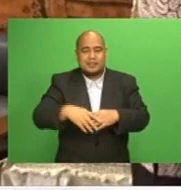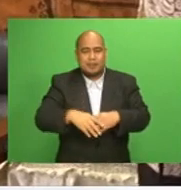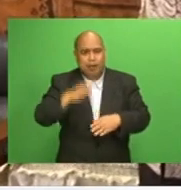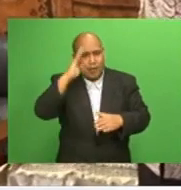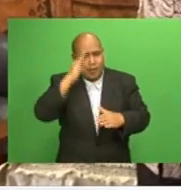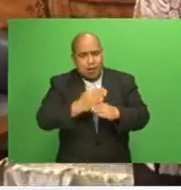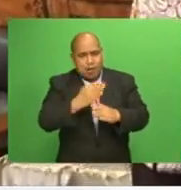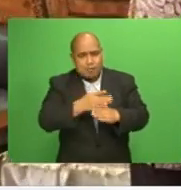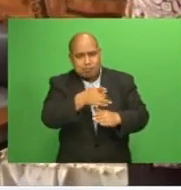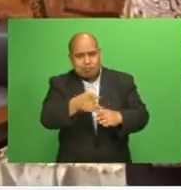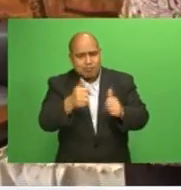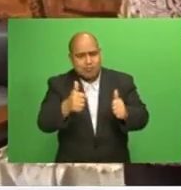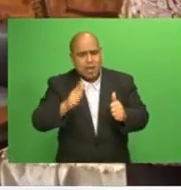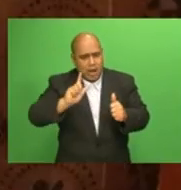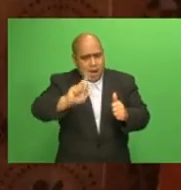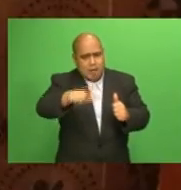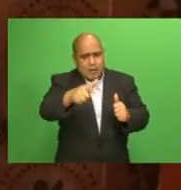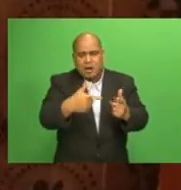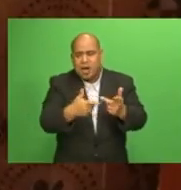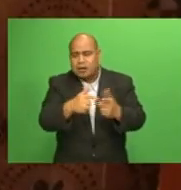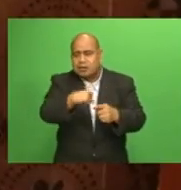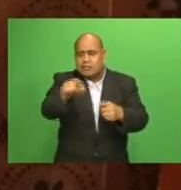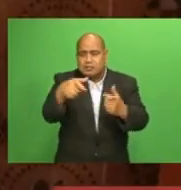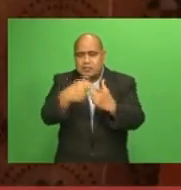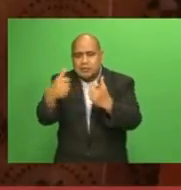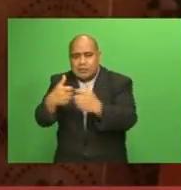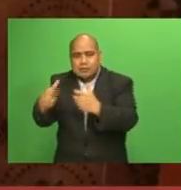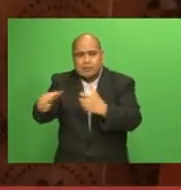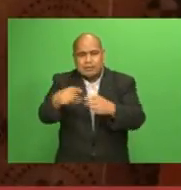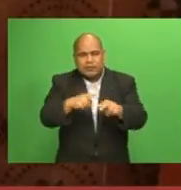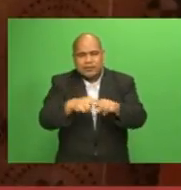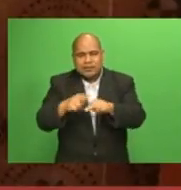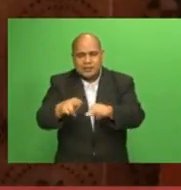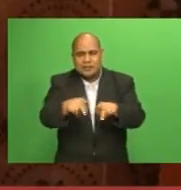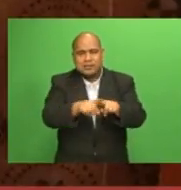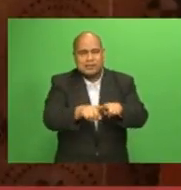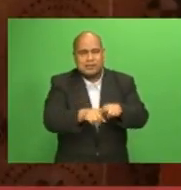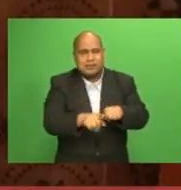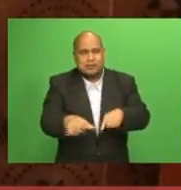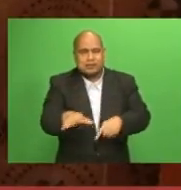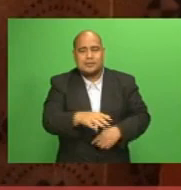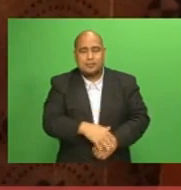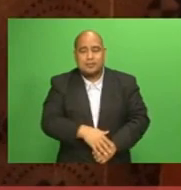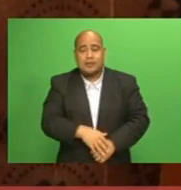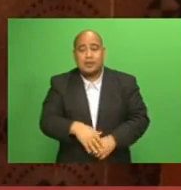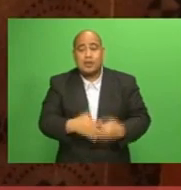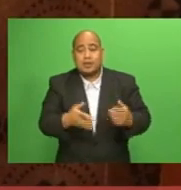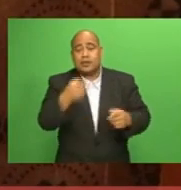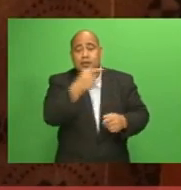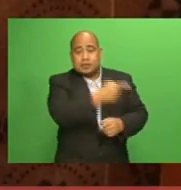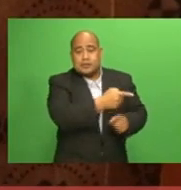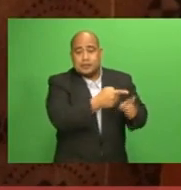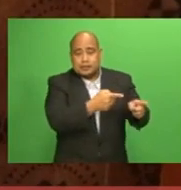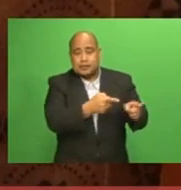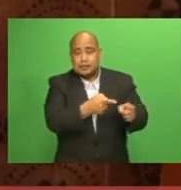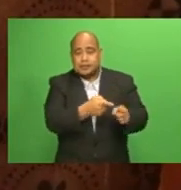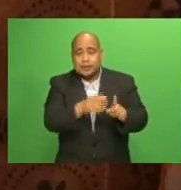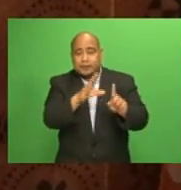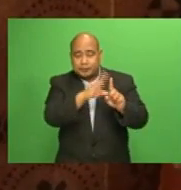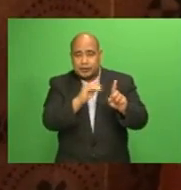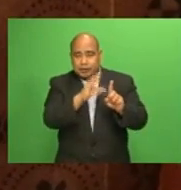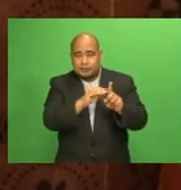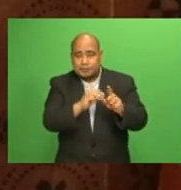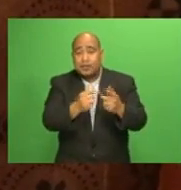other companies in Fiji. This in turn is a pointer to other industries in Fiji, that it is possible for us to look